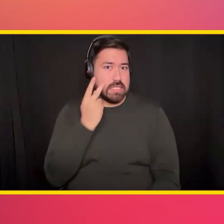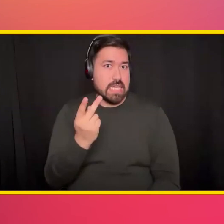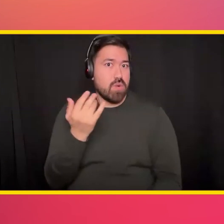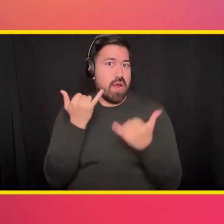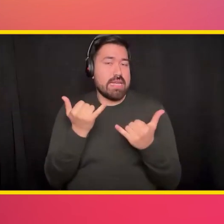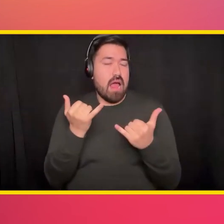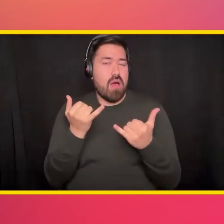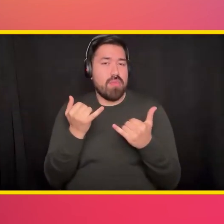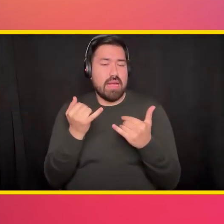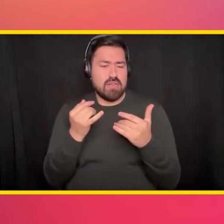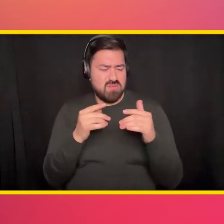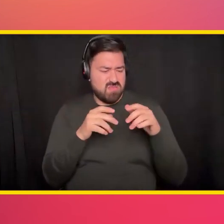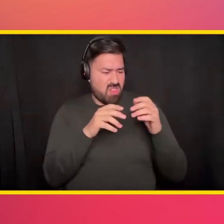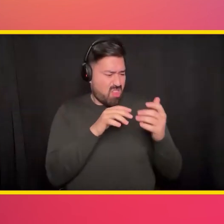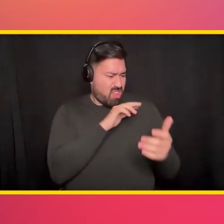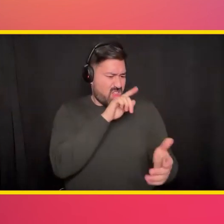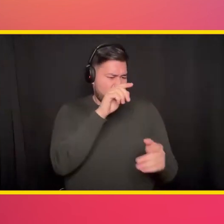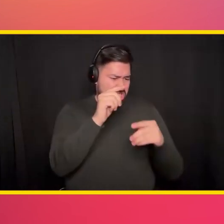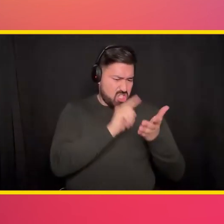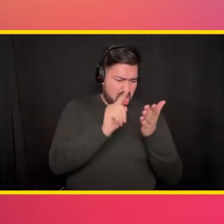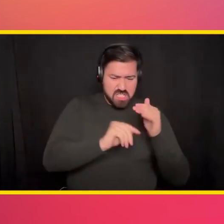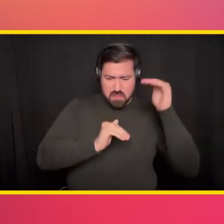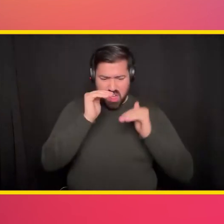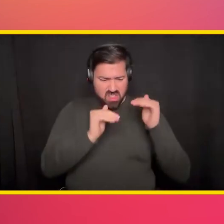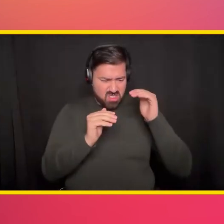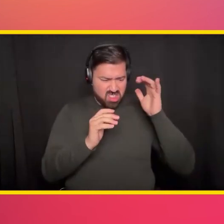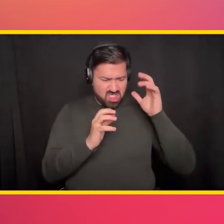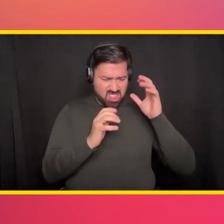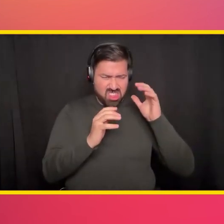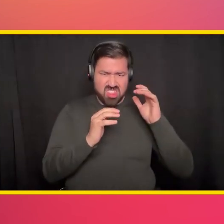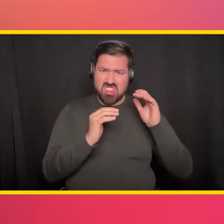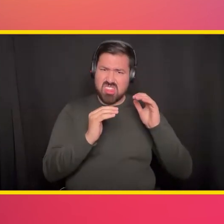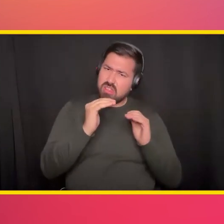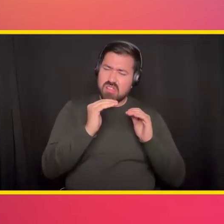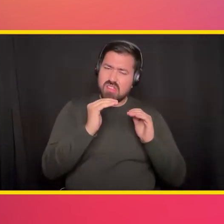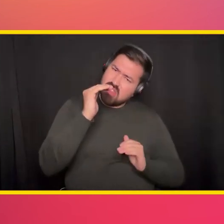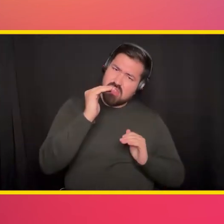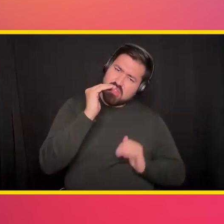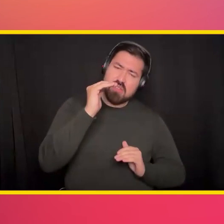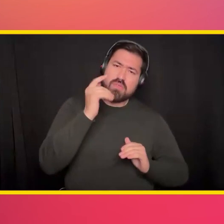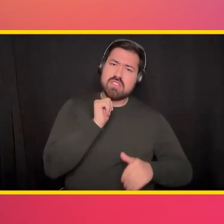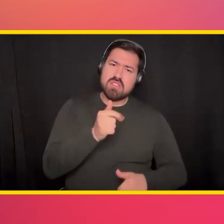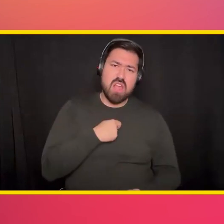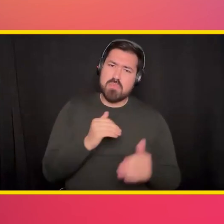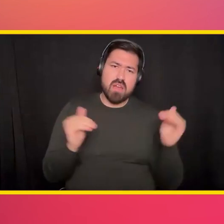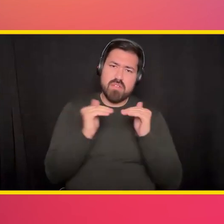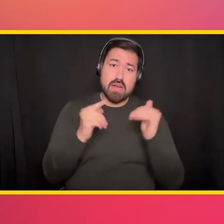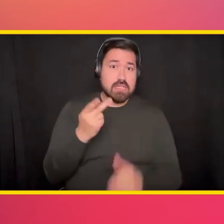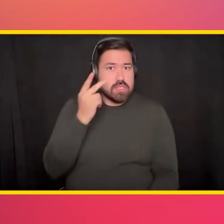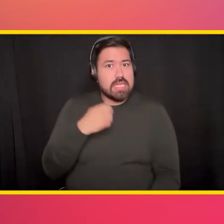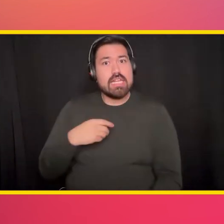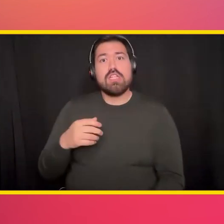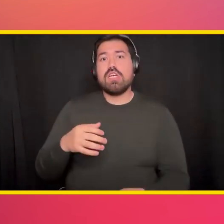an erosion of those checks and balances almost by the day. I'm watching very closely to see the Supreme